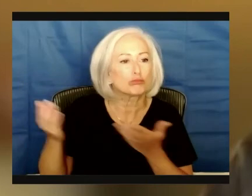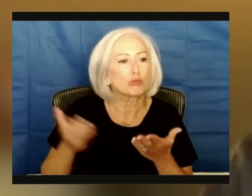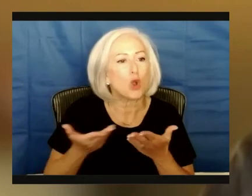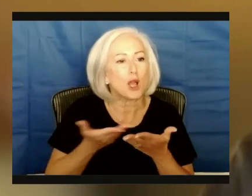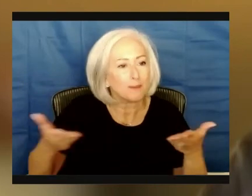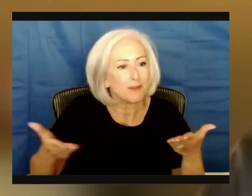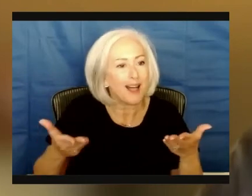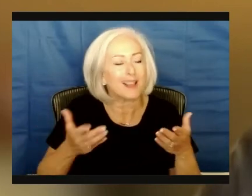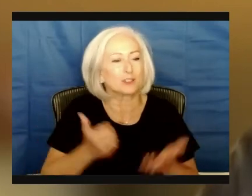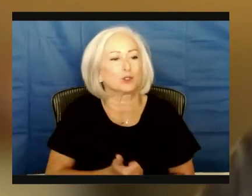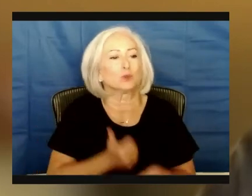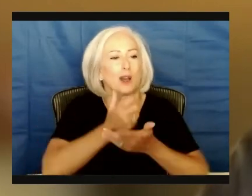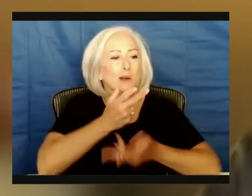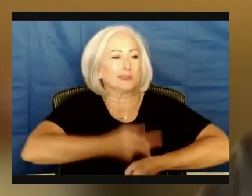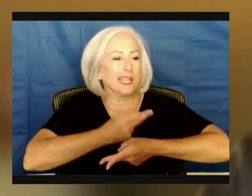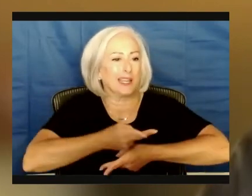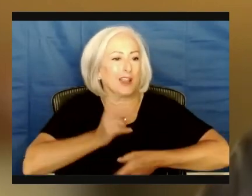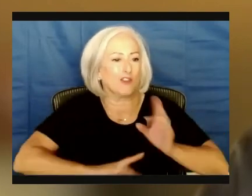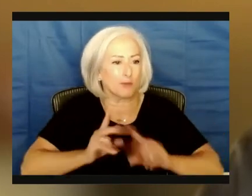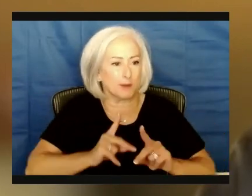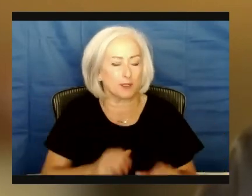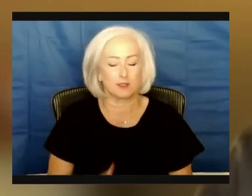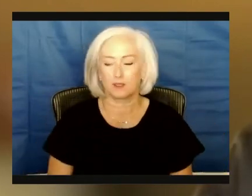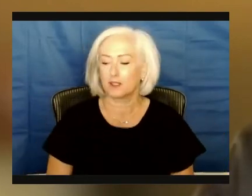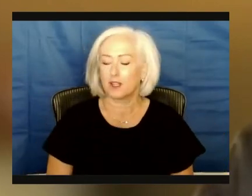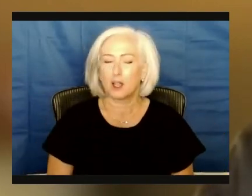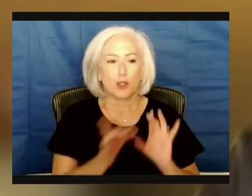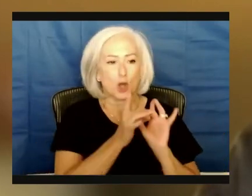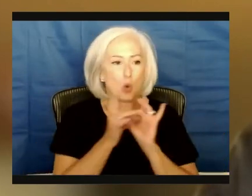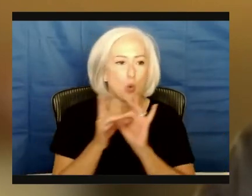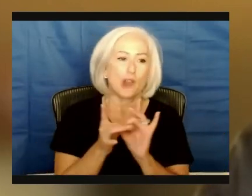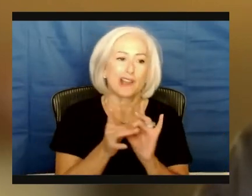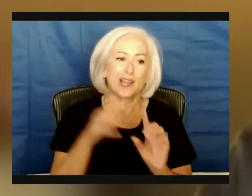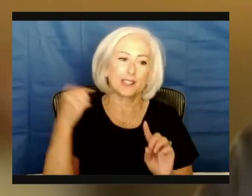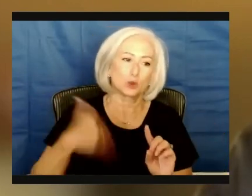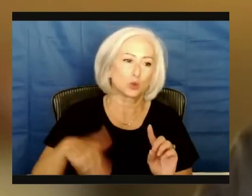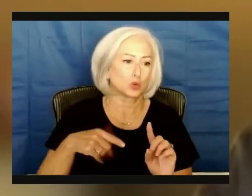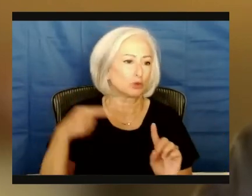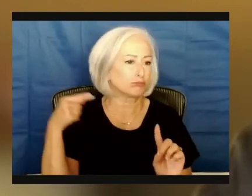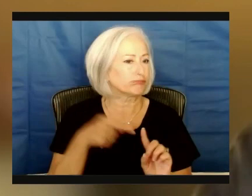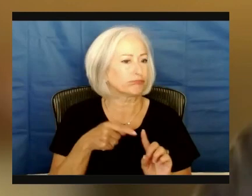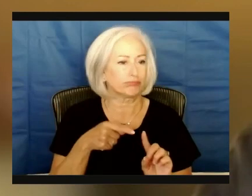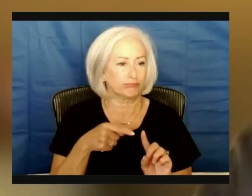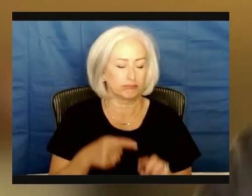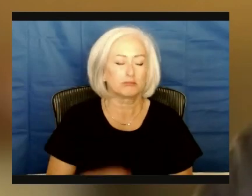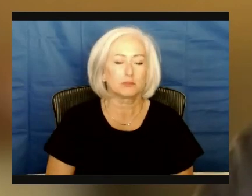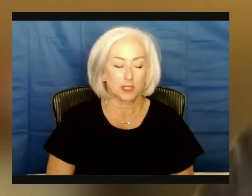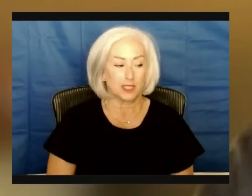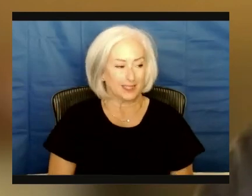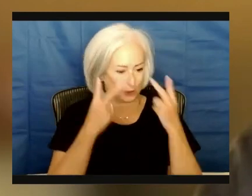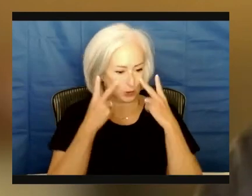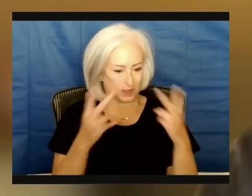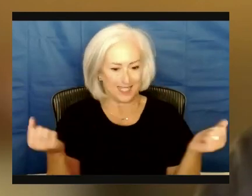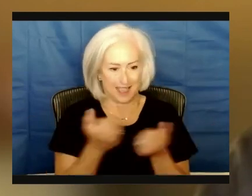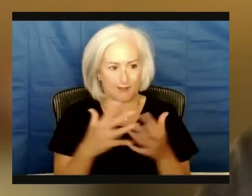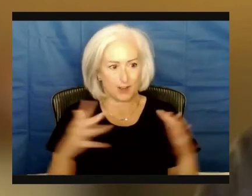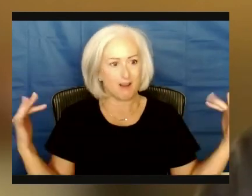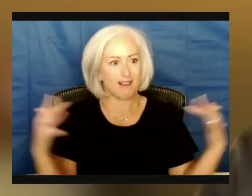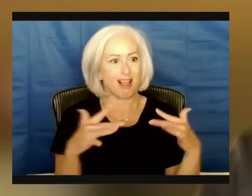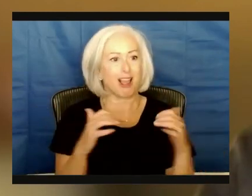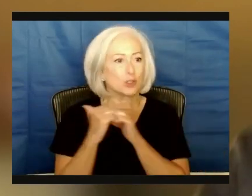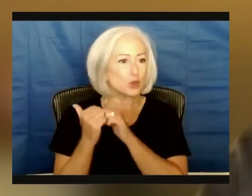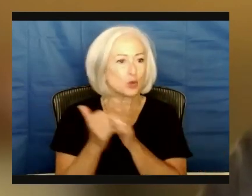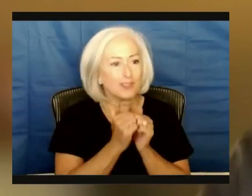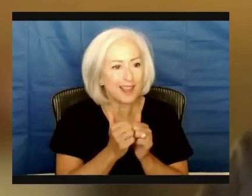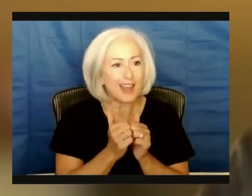for the patients. So the coordination, but also, again, seeing everyone come together in divisive times, and when you see so much angst and so